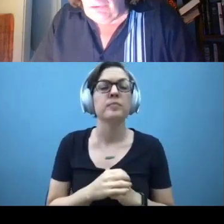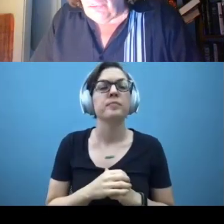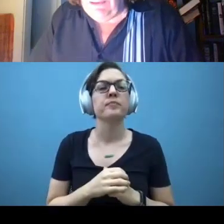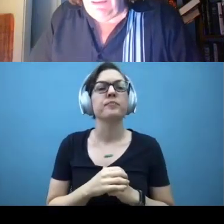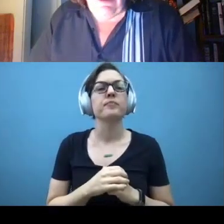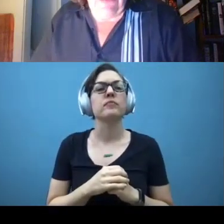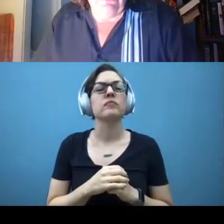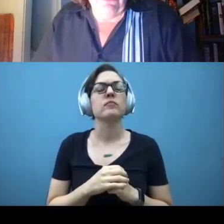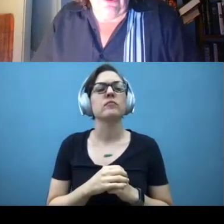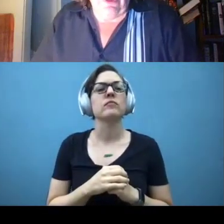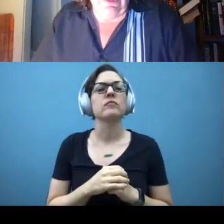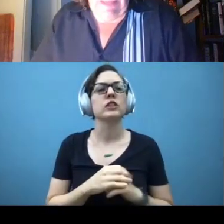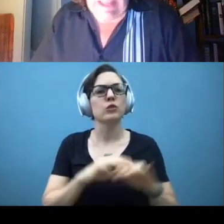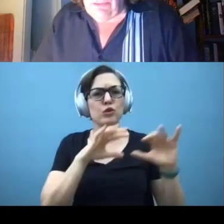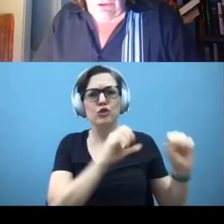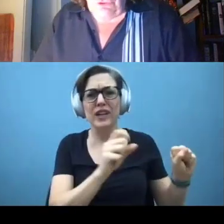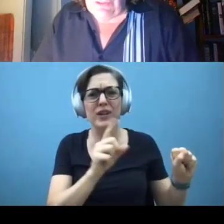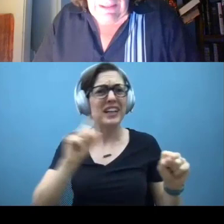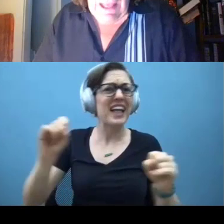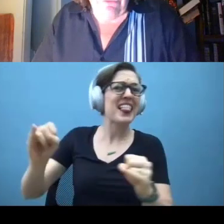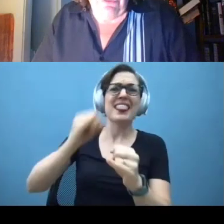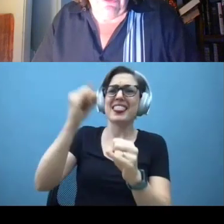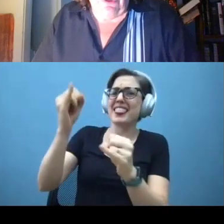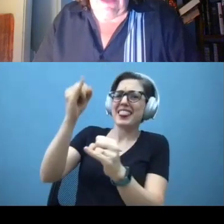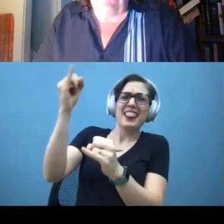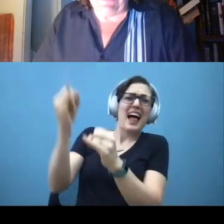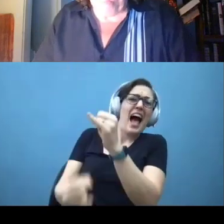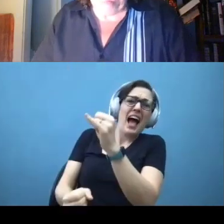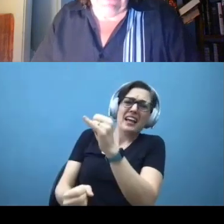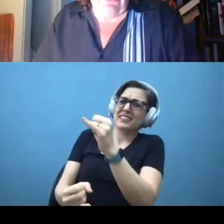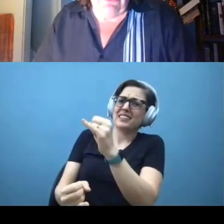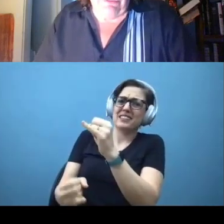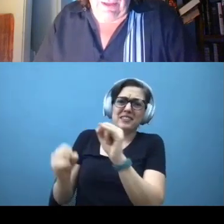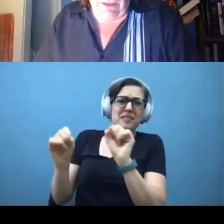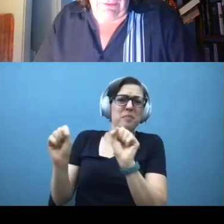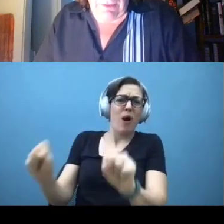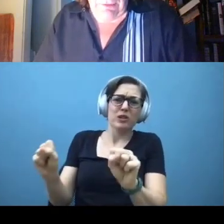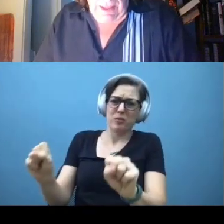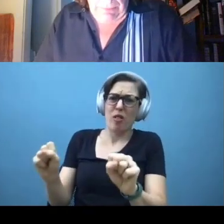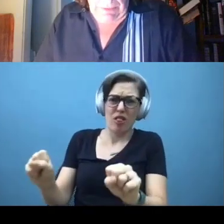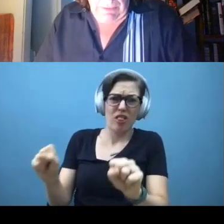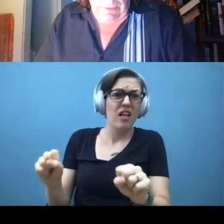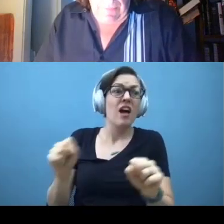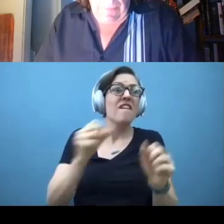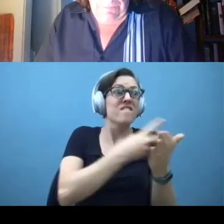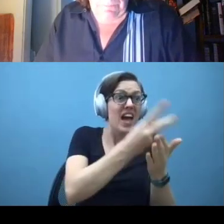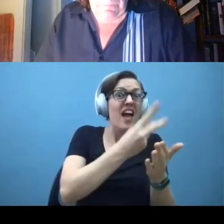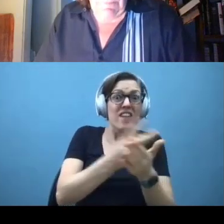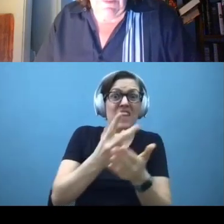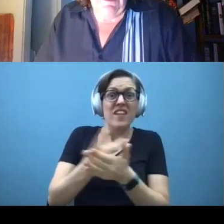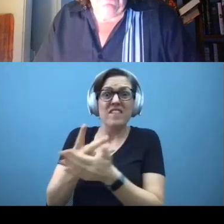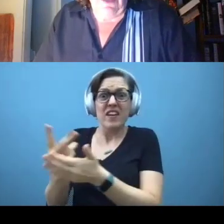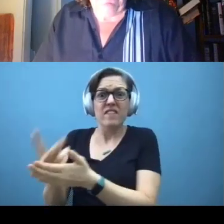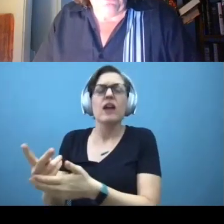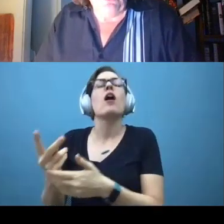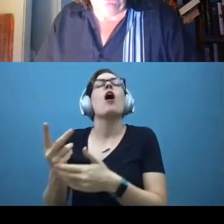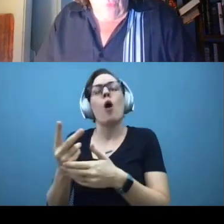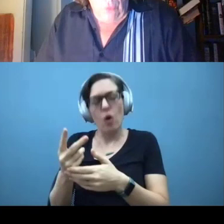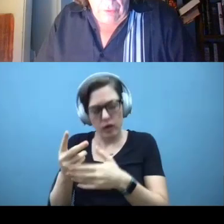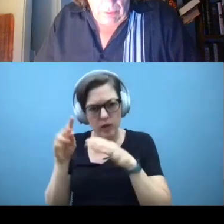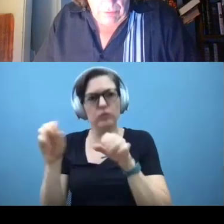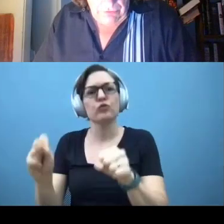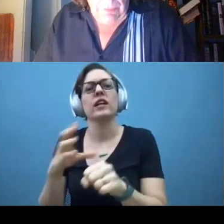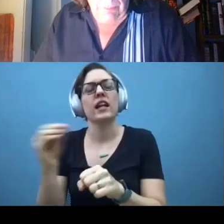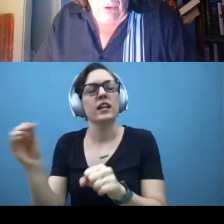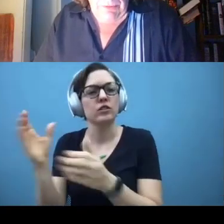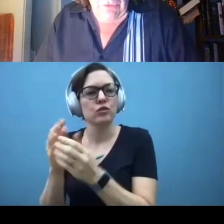that restraint is a last resort, and seclusion, they're last resorts after everything else has failed. Next slide, please. Talks about who can